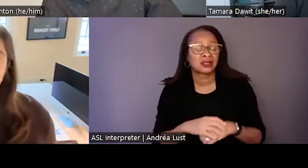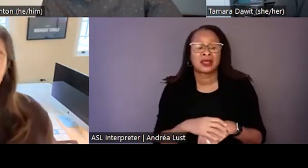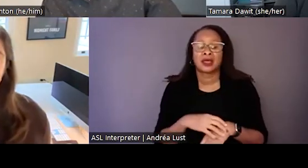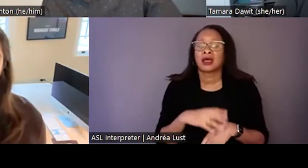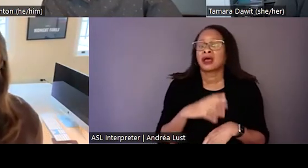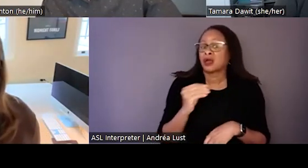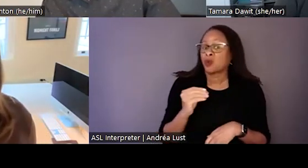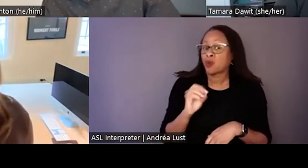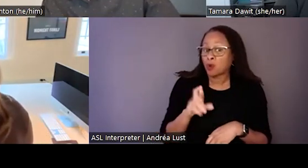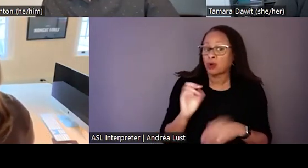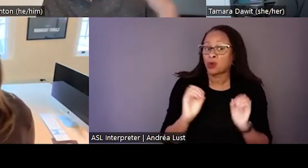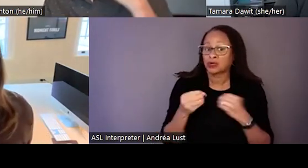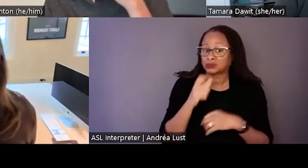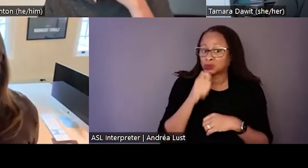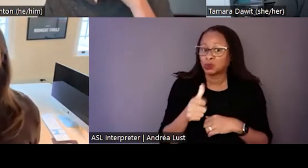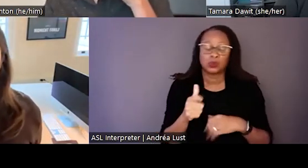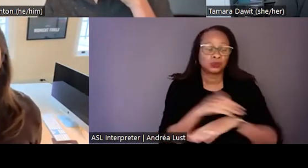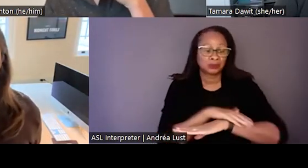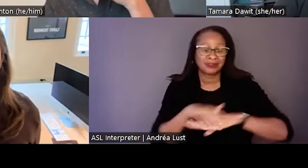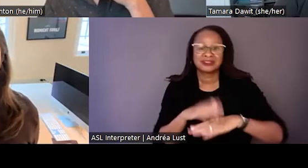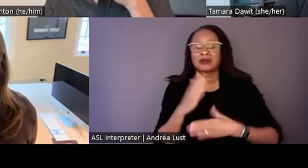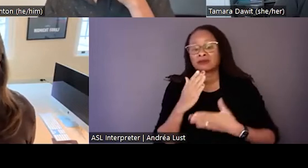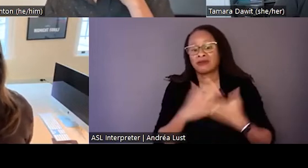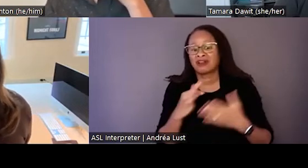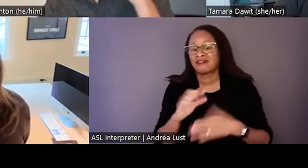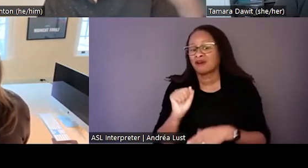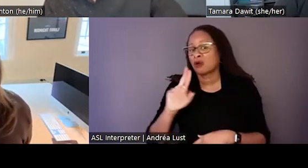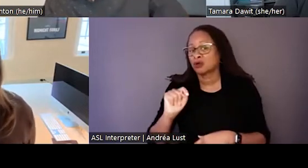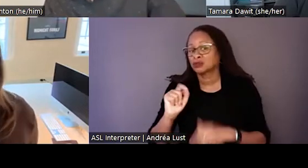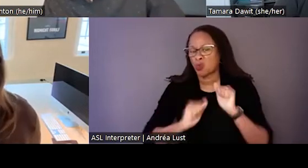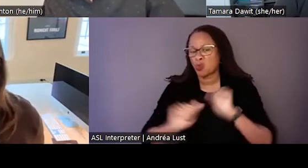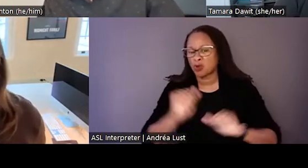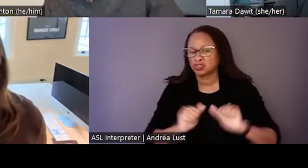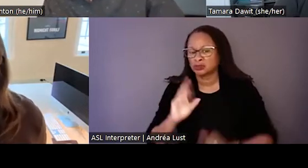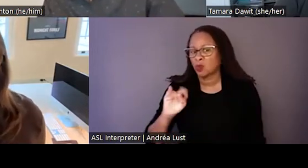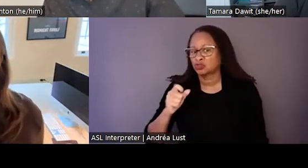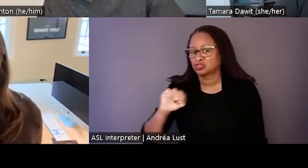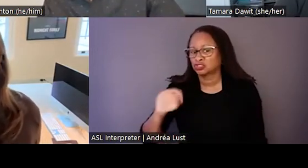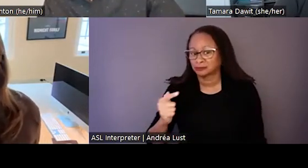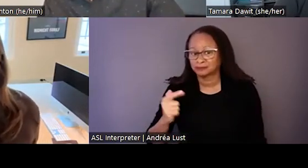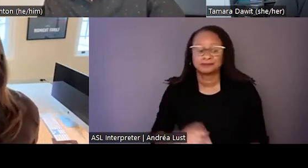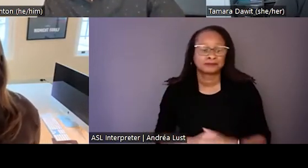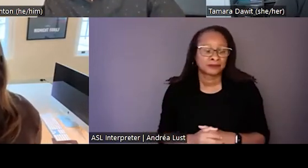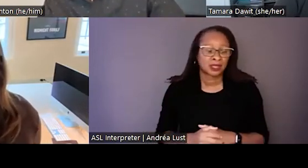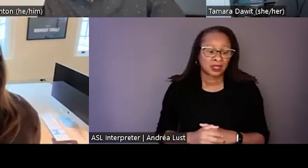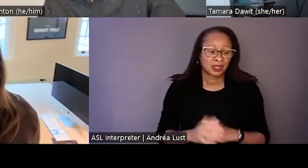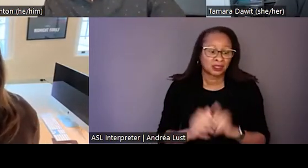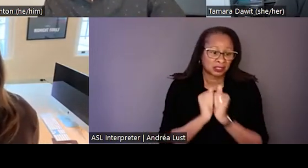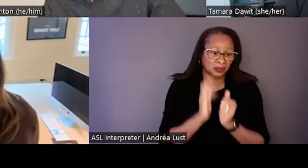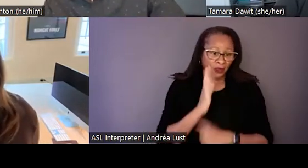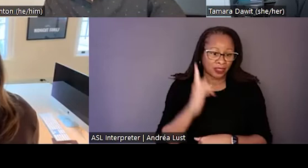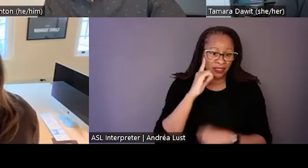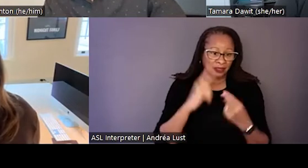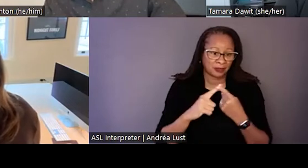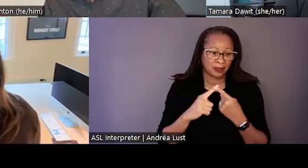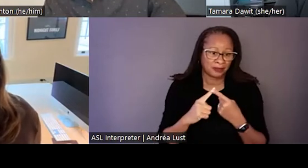platforms are forms of art washing. But also we will together think about, I think I find it